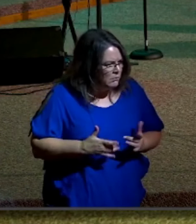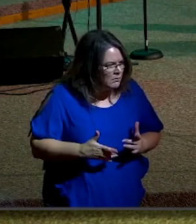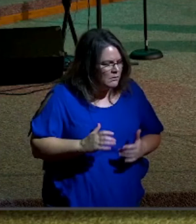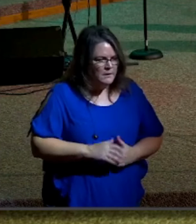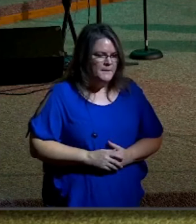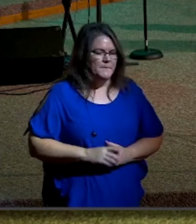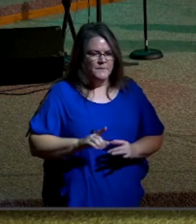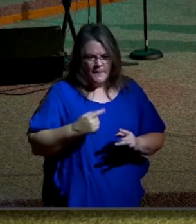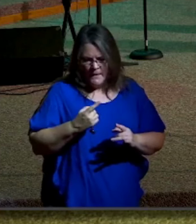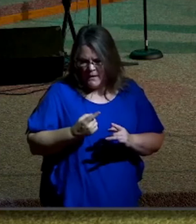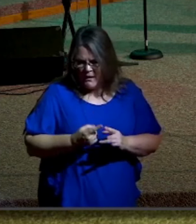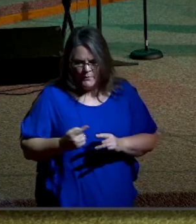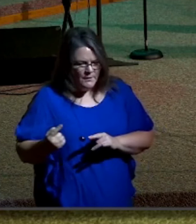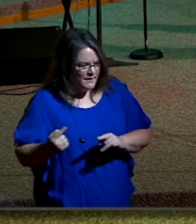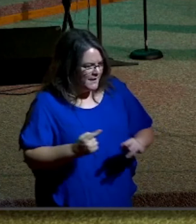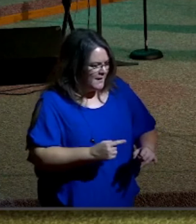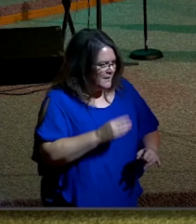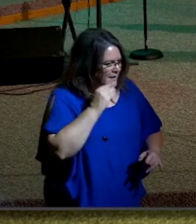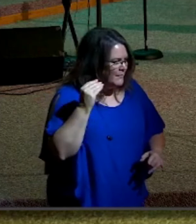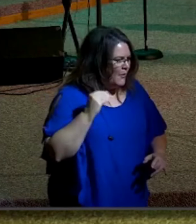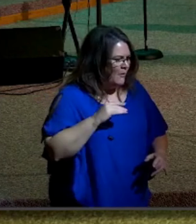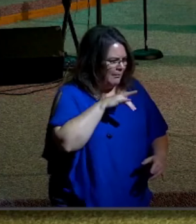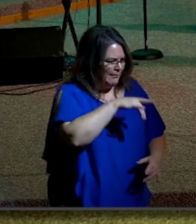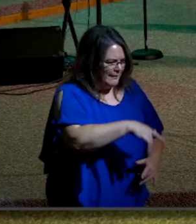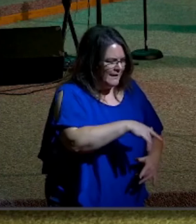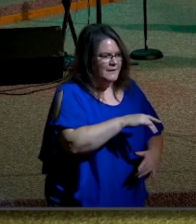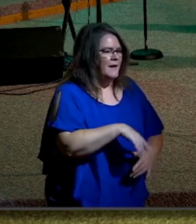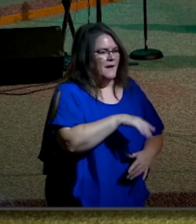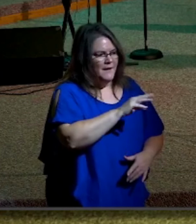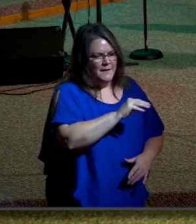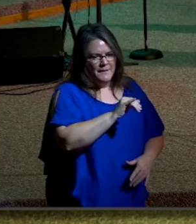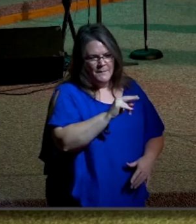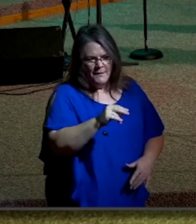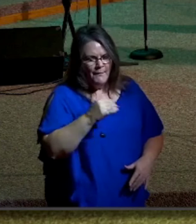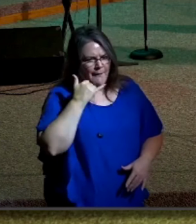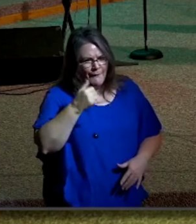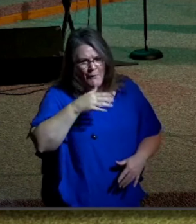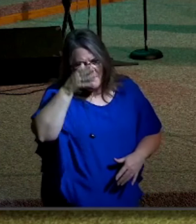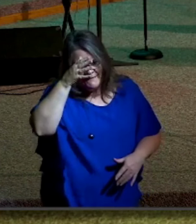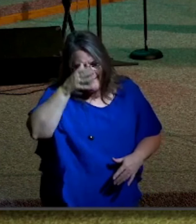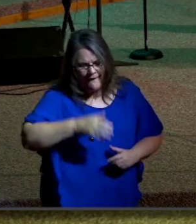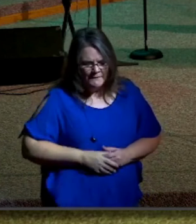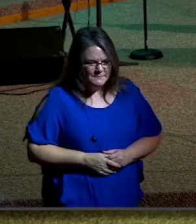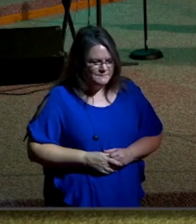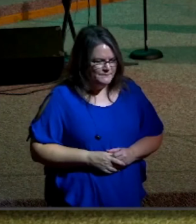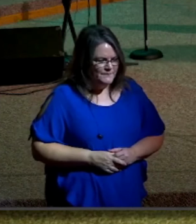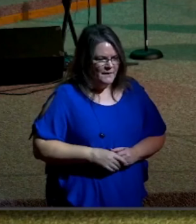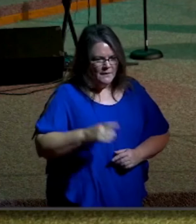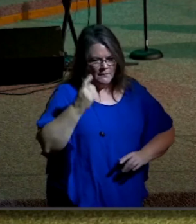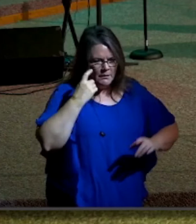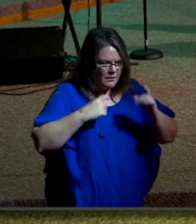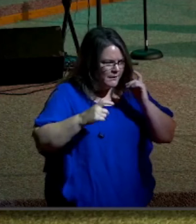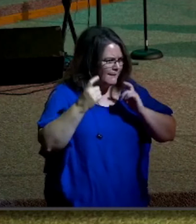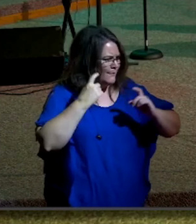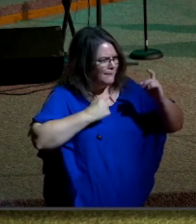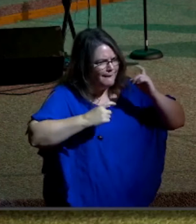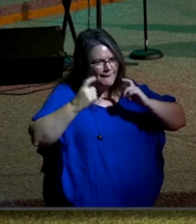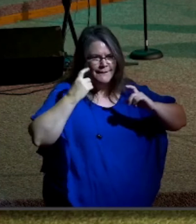back and I landed at Minneapolis Airport, I called my dad and I just bawled on the phone, you know, just